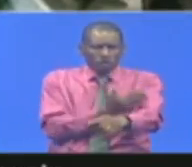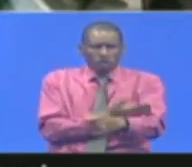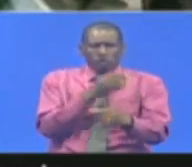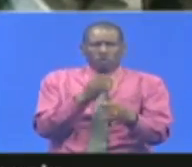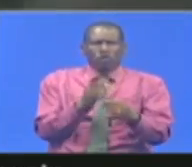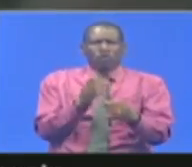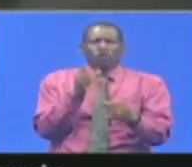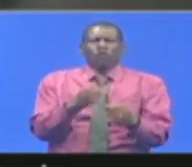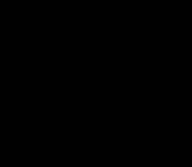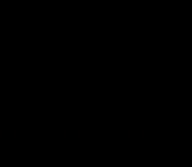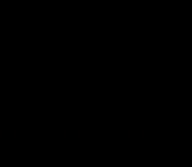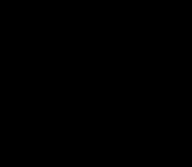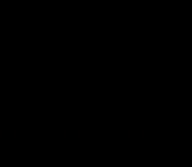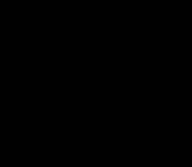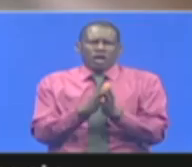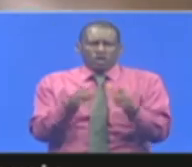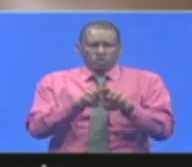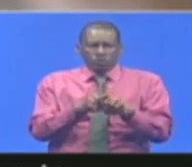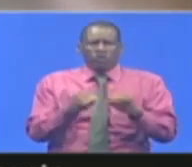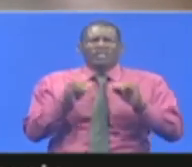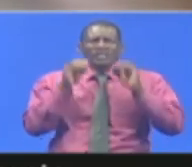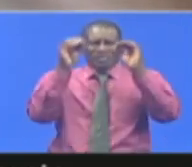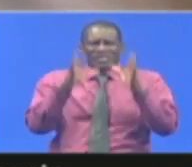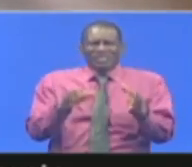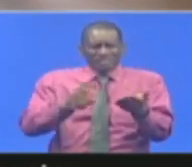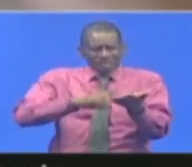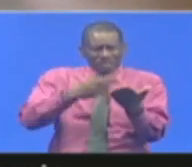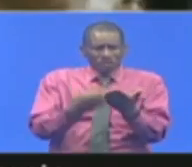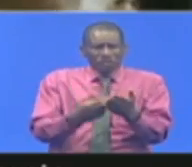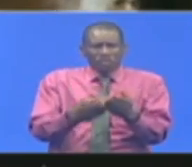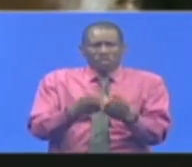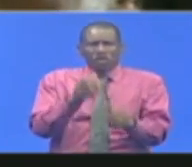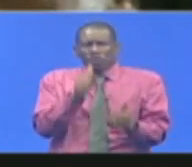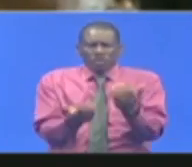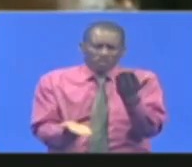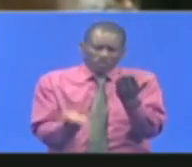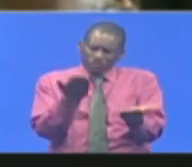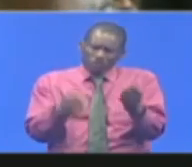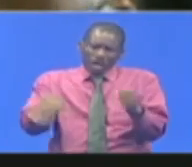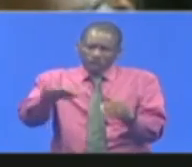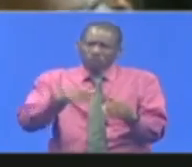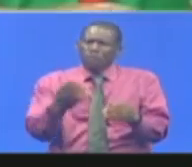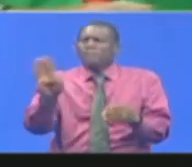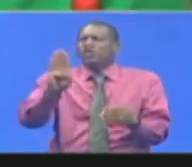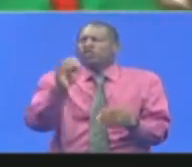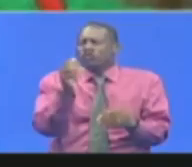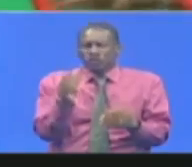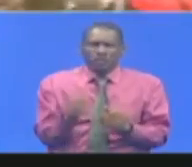the unions and, by extension, the resources whose value runs into billions of